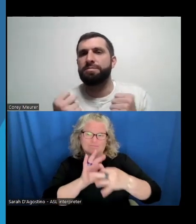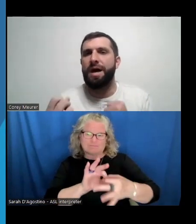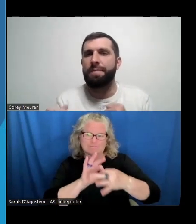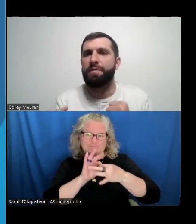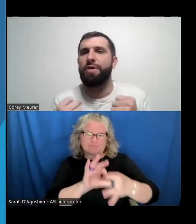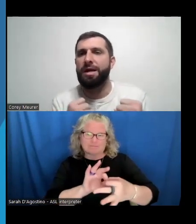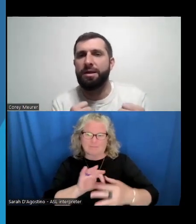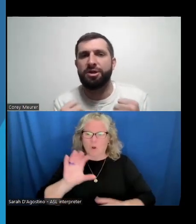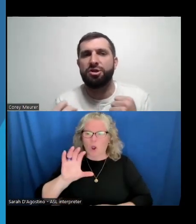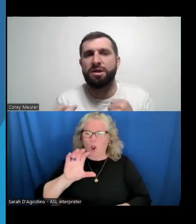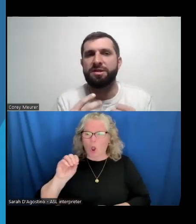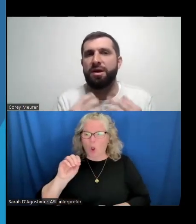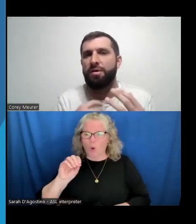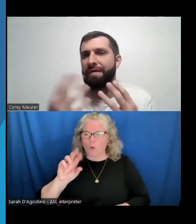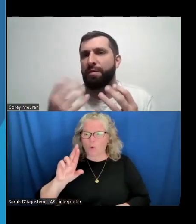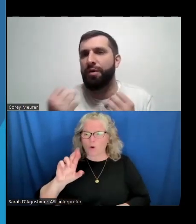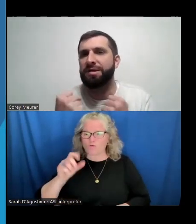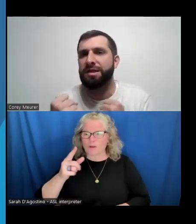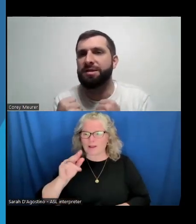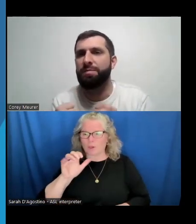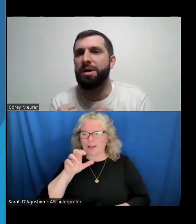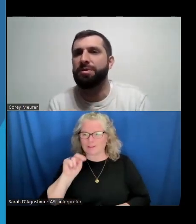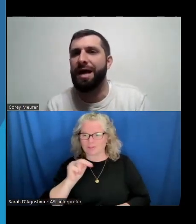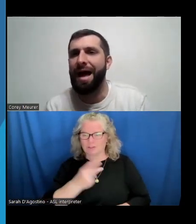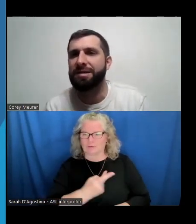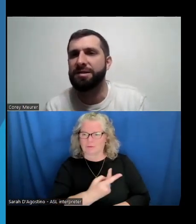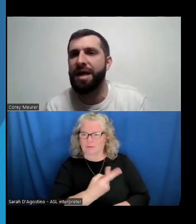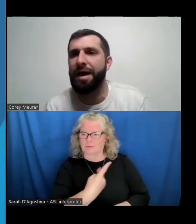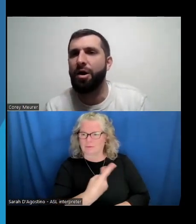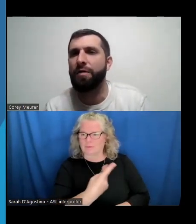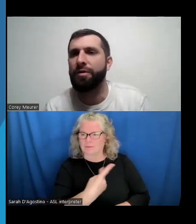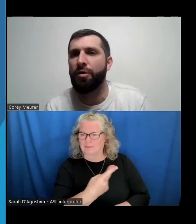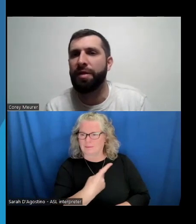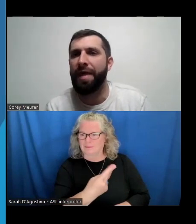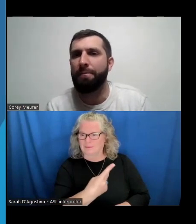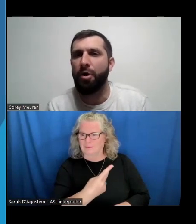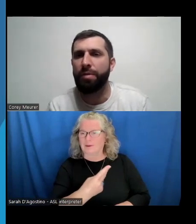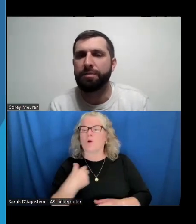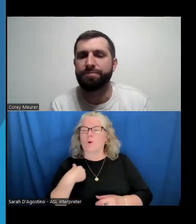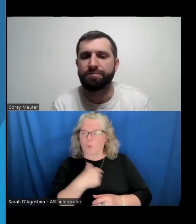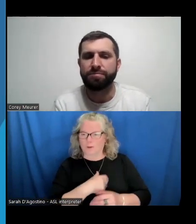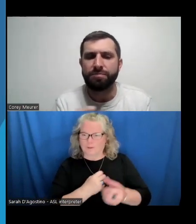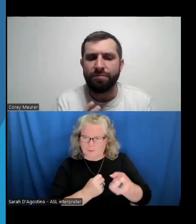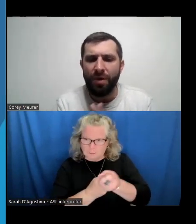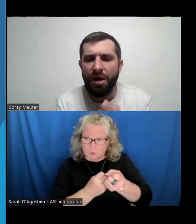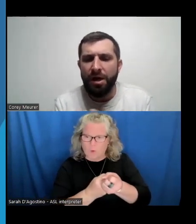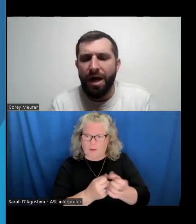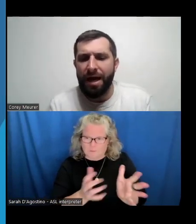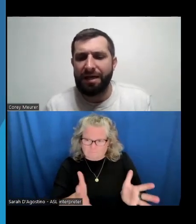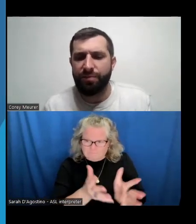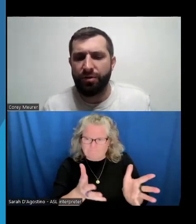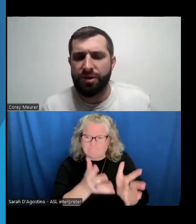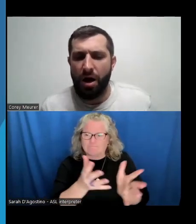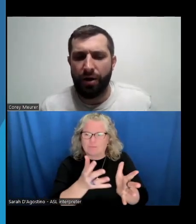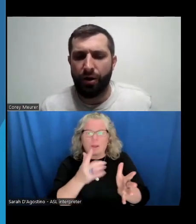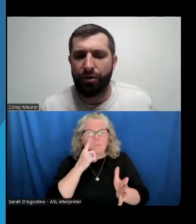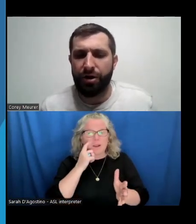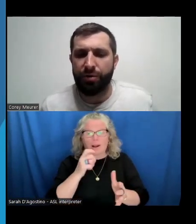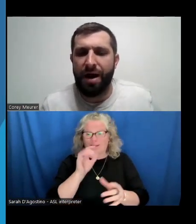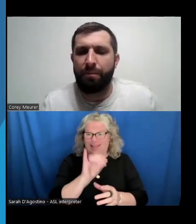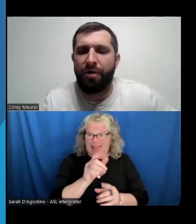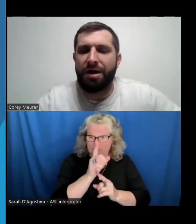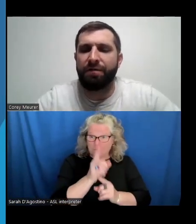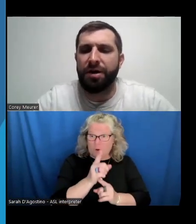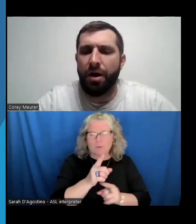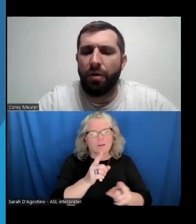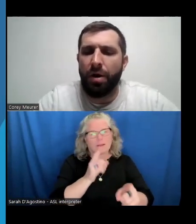in some type of regulation because they don't have the process to be able to access that on their own in that moment. And as we were talking earlier